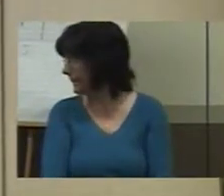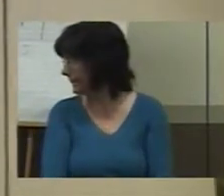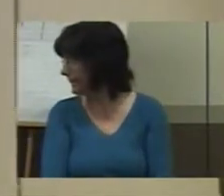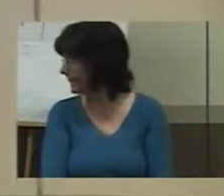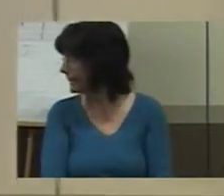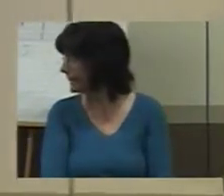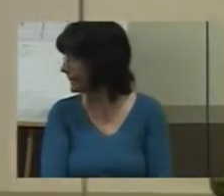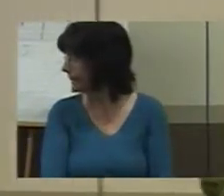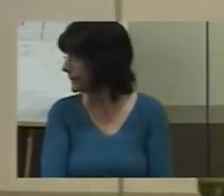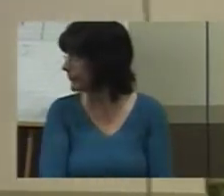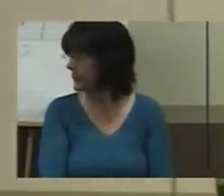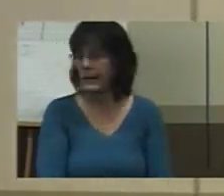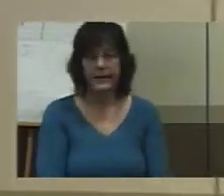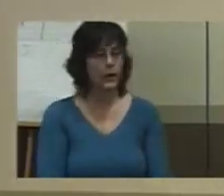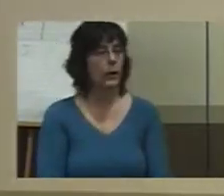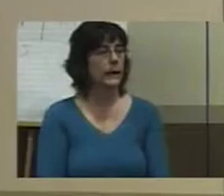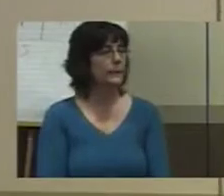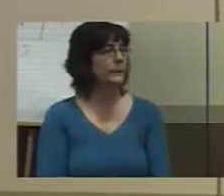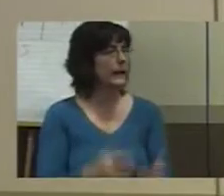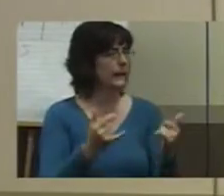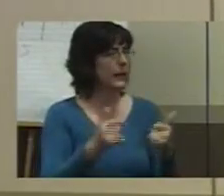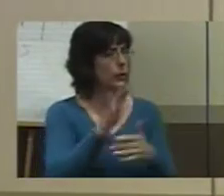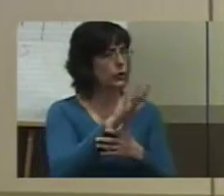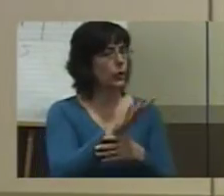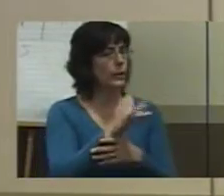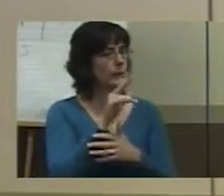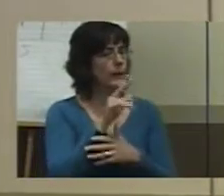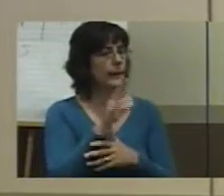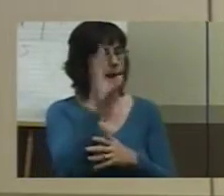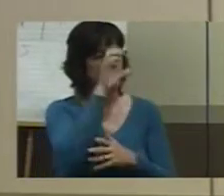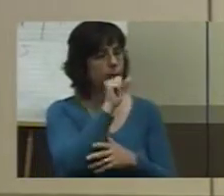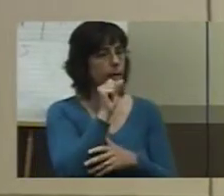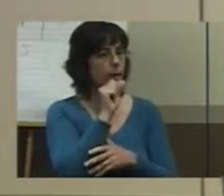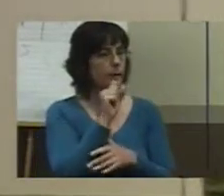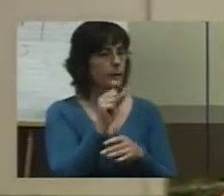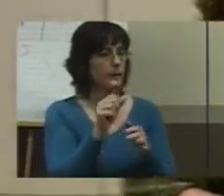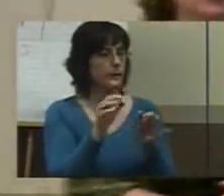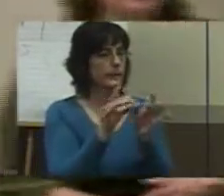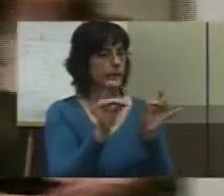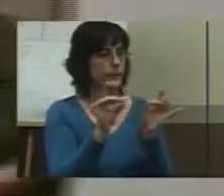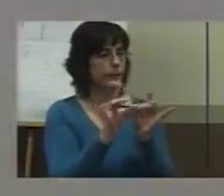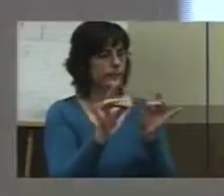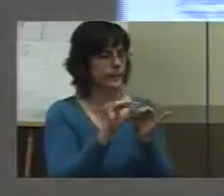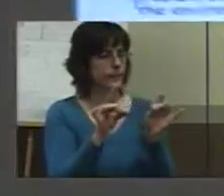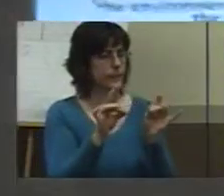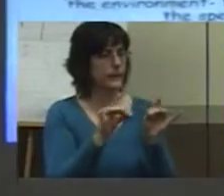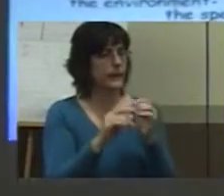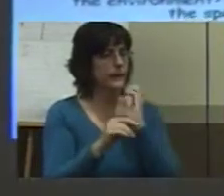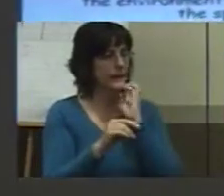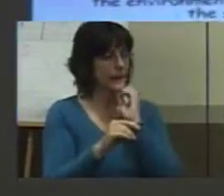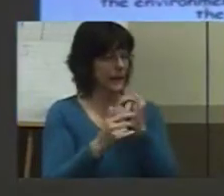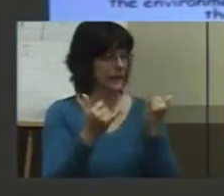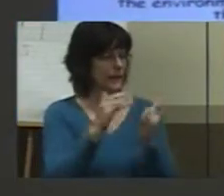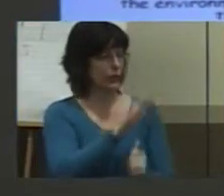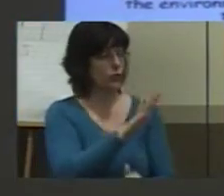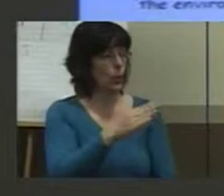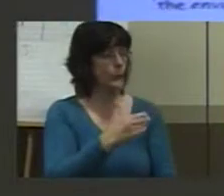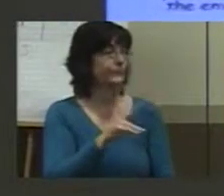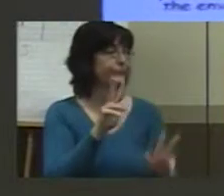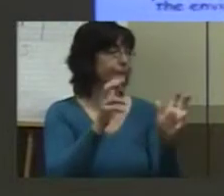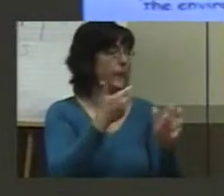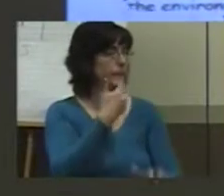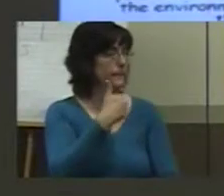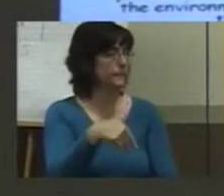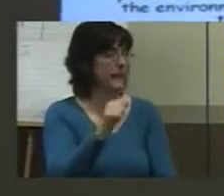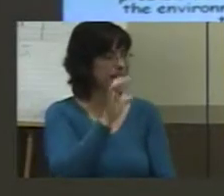All right. Let's take a look at that hypothesis statement that we're talking about. Okay? This is going to be your best